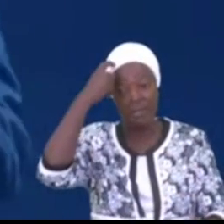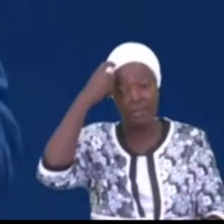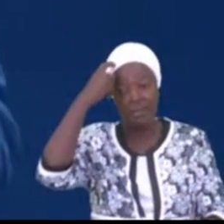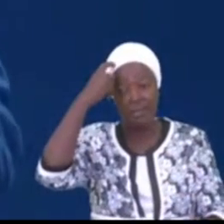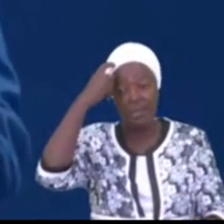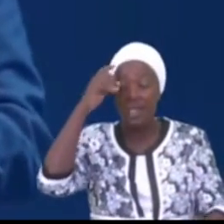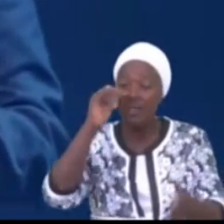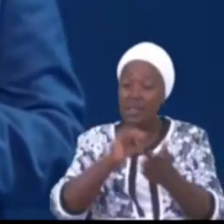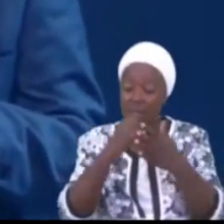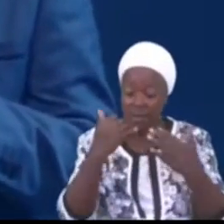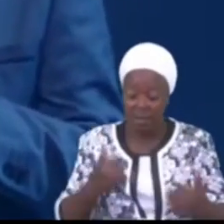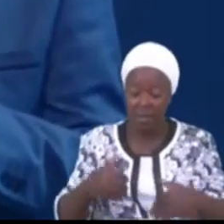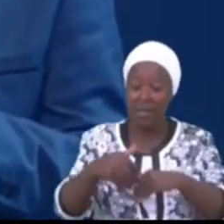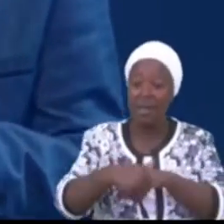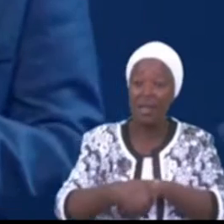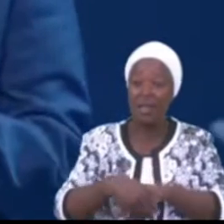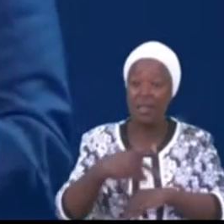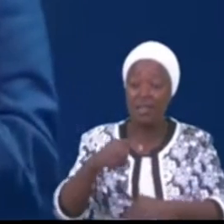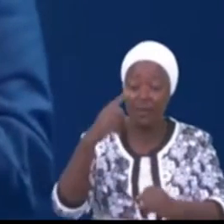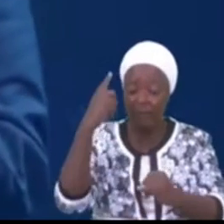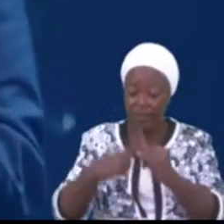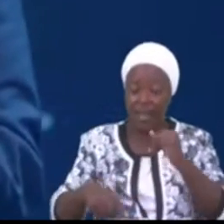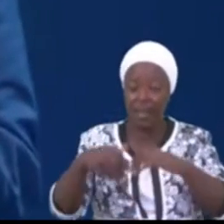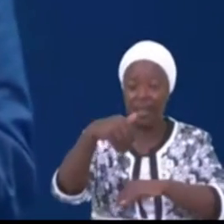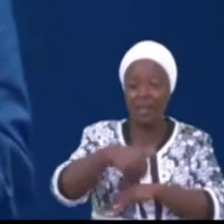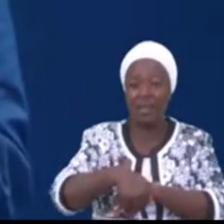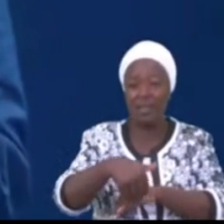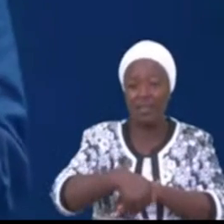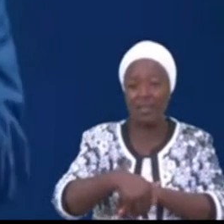that tonight, the final night,